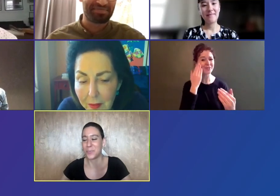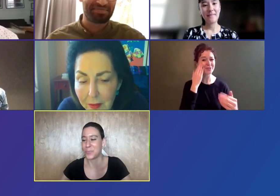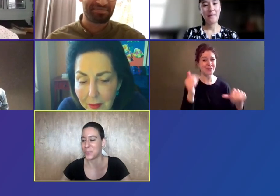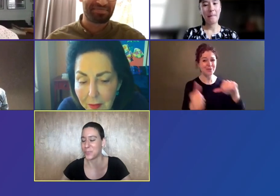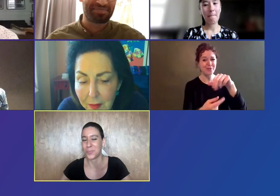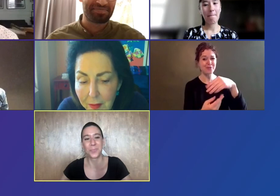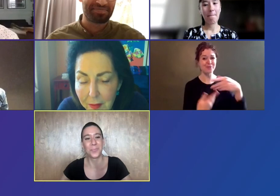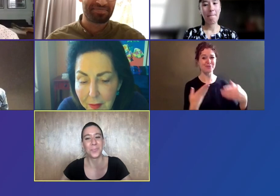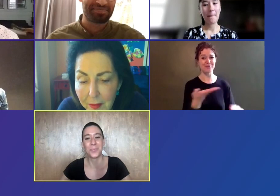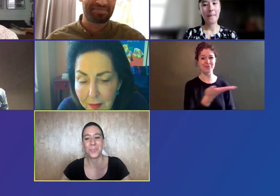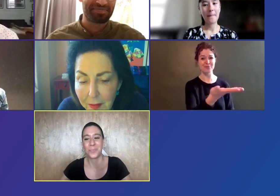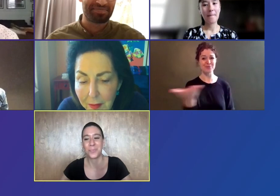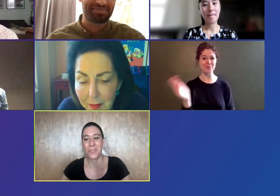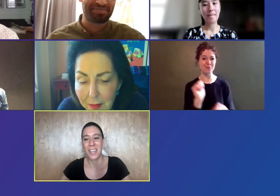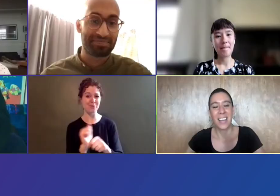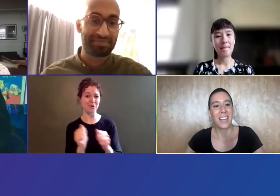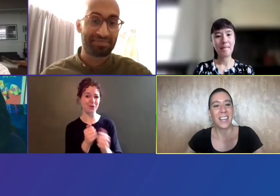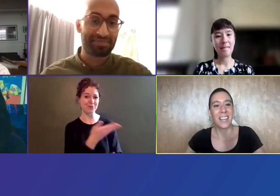y'all.